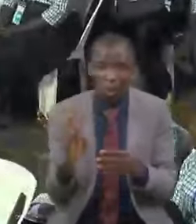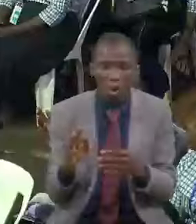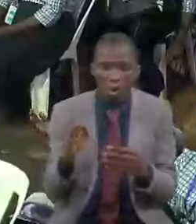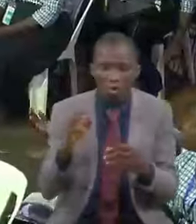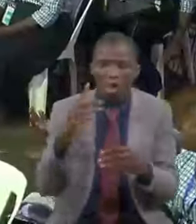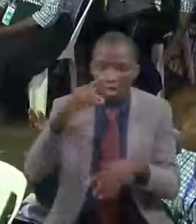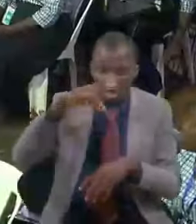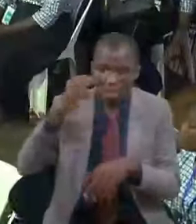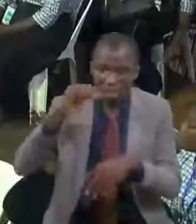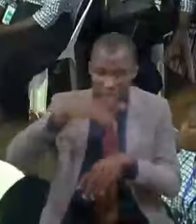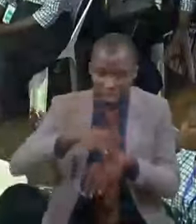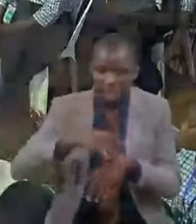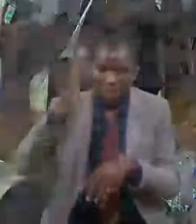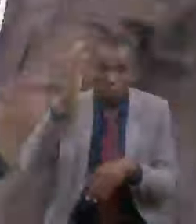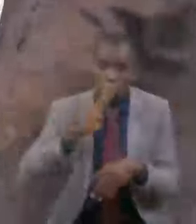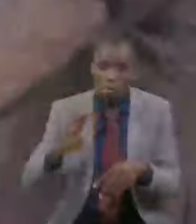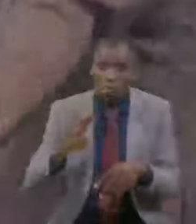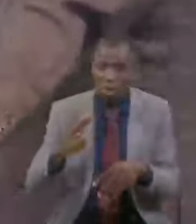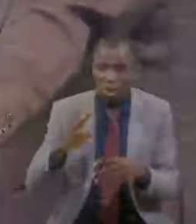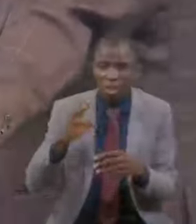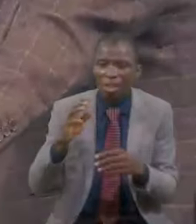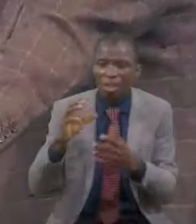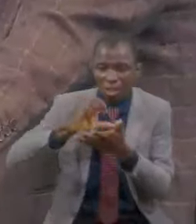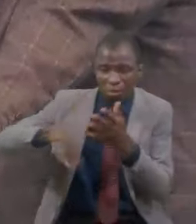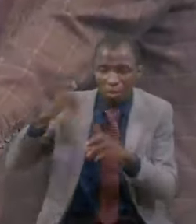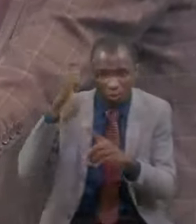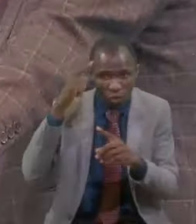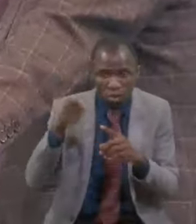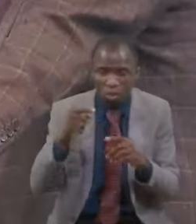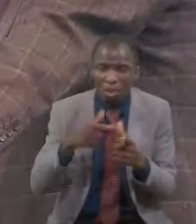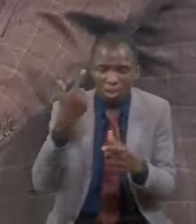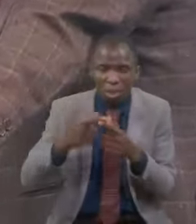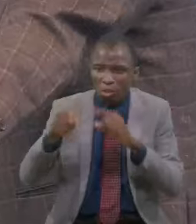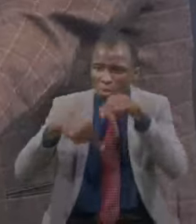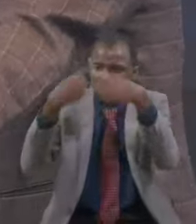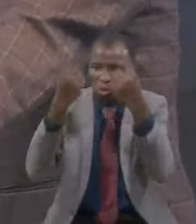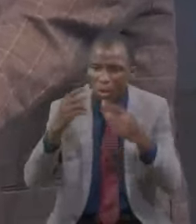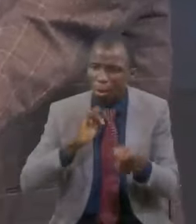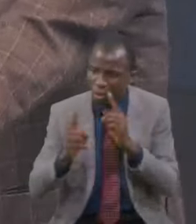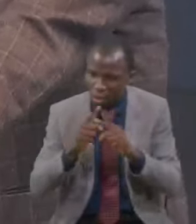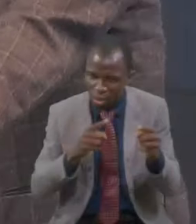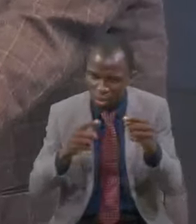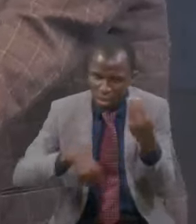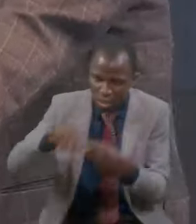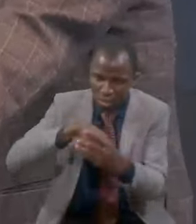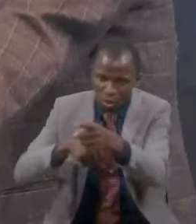And then you go. I'm talking about you then. You